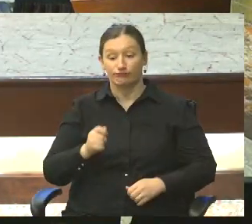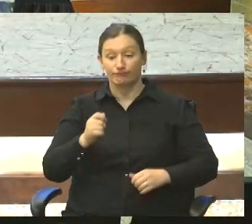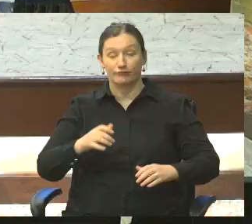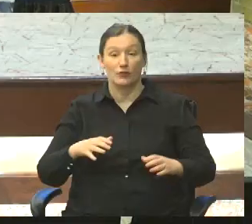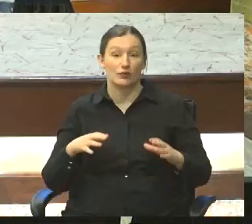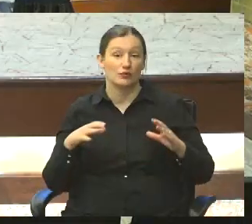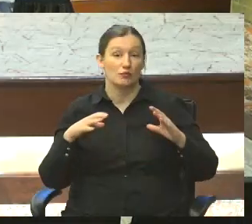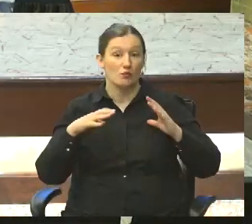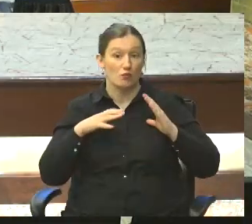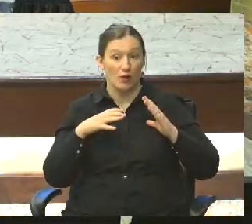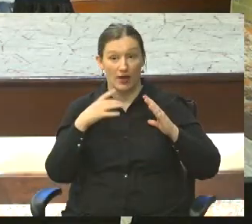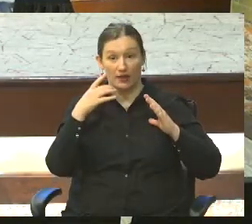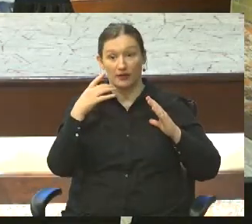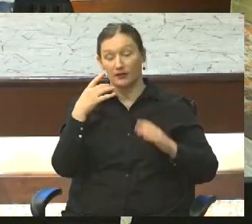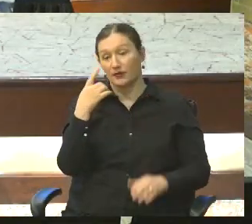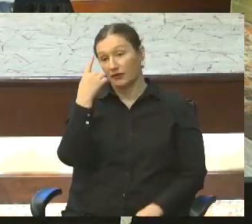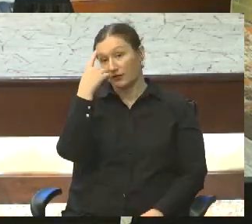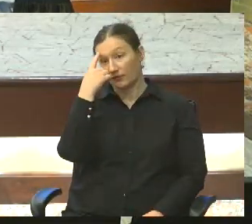for